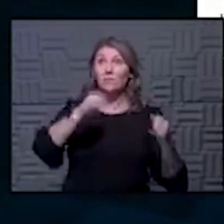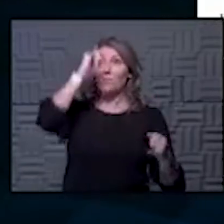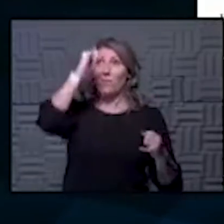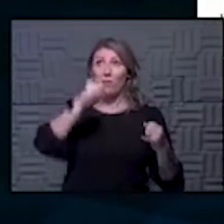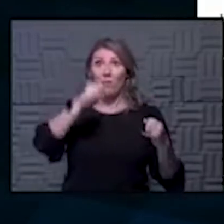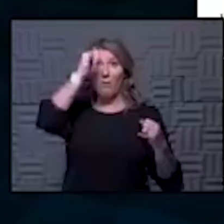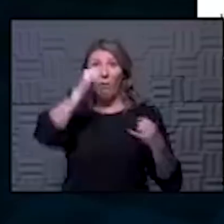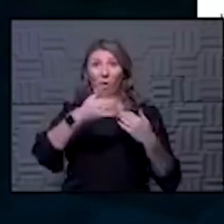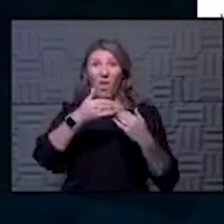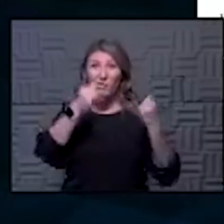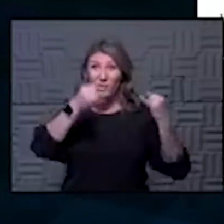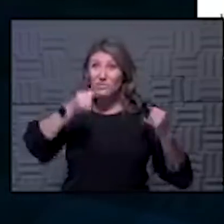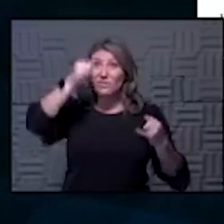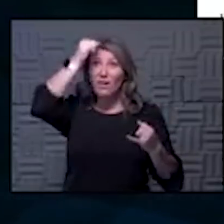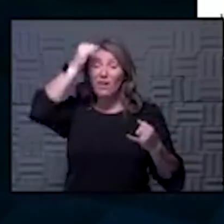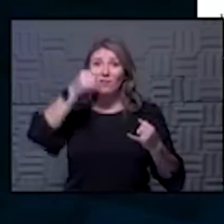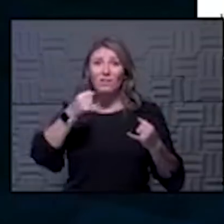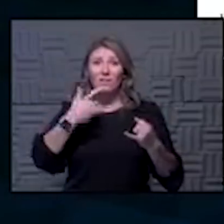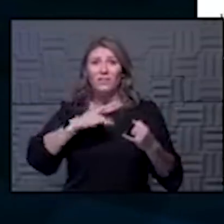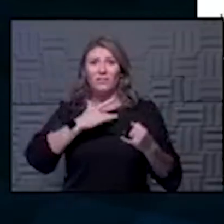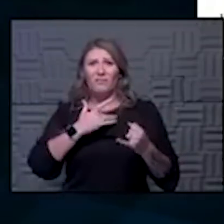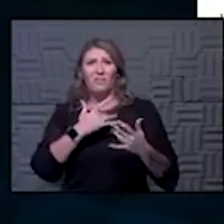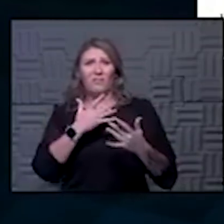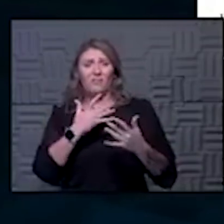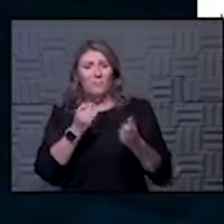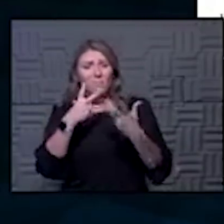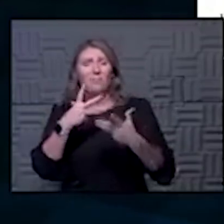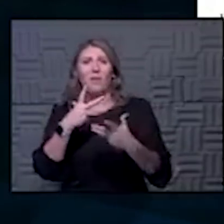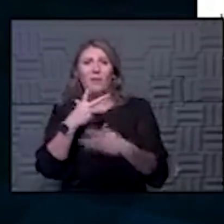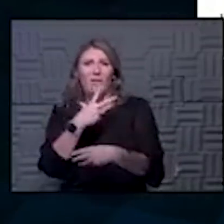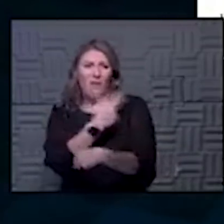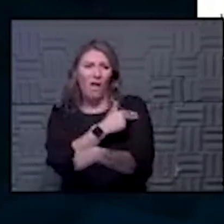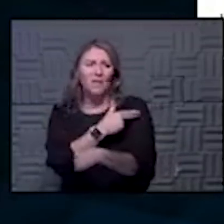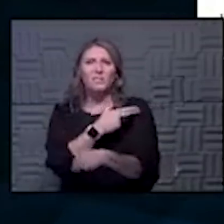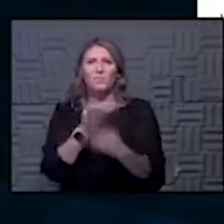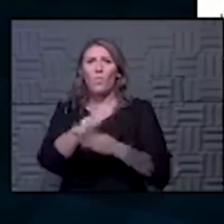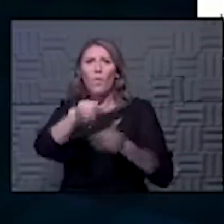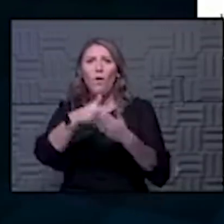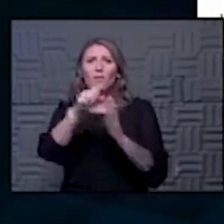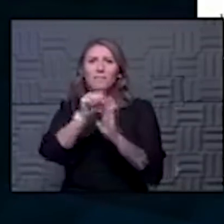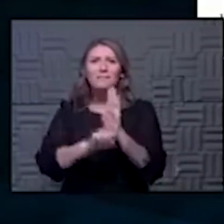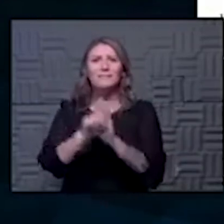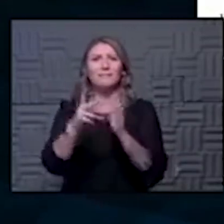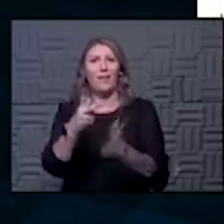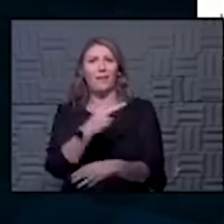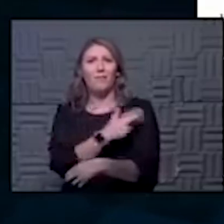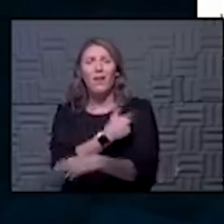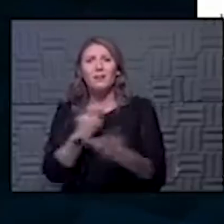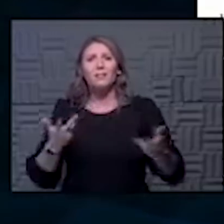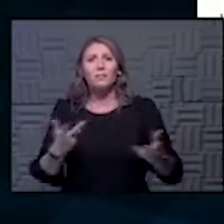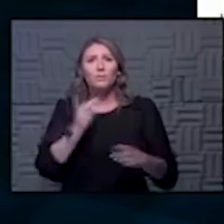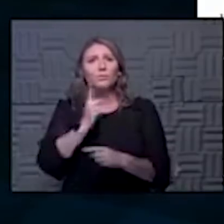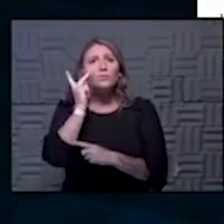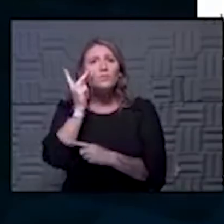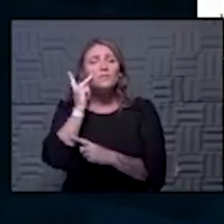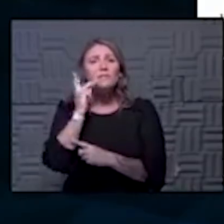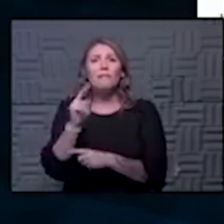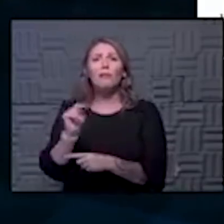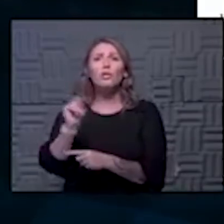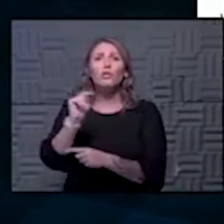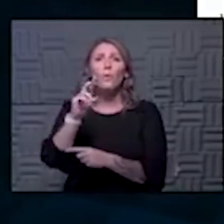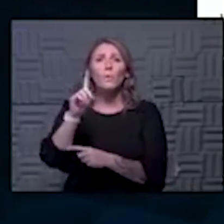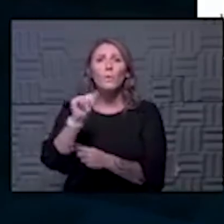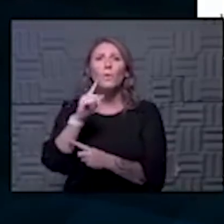And that's what we're feeling in many of our hospitals across the state of Kansas today. You see North Dakota. North Dakota is constantly used